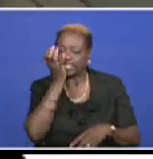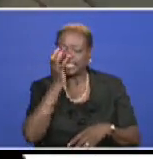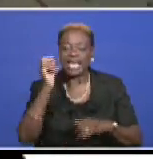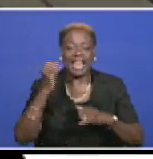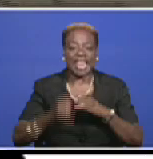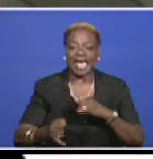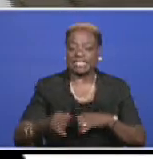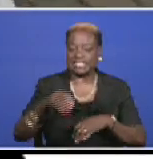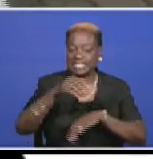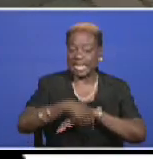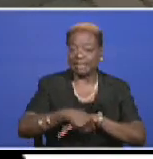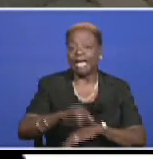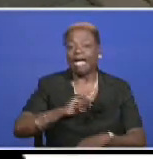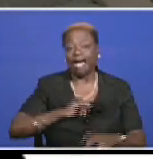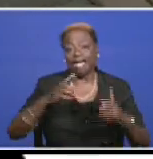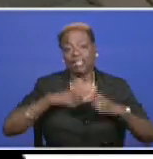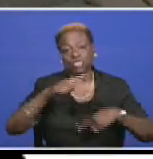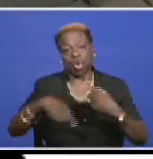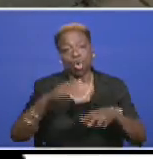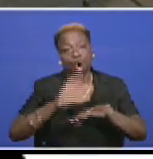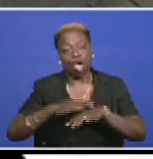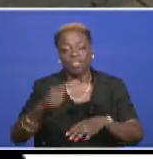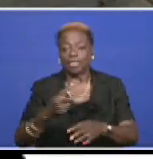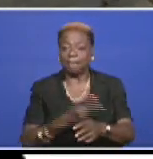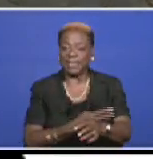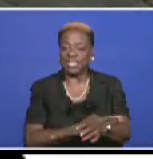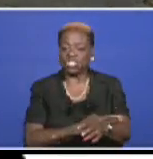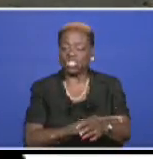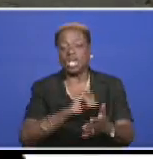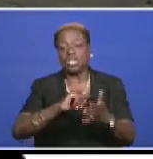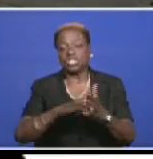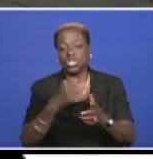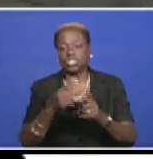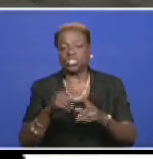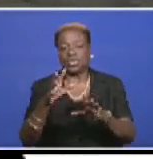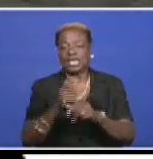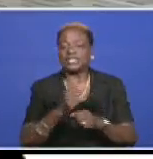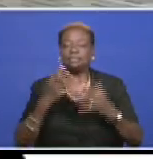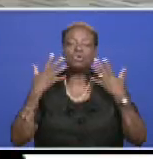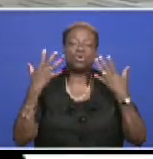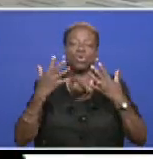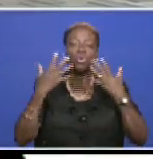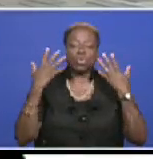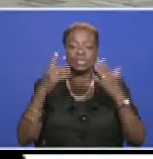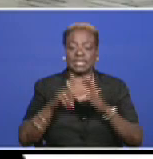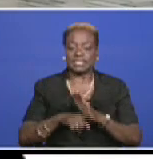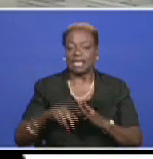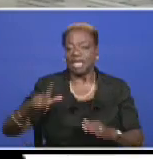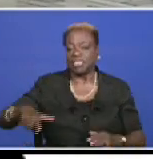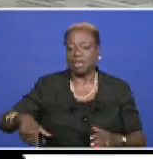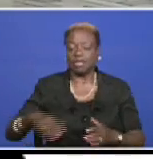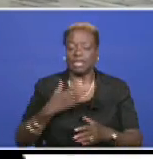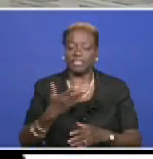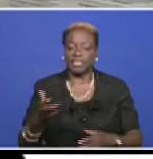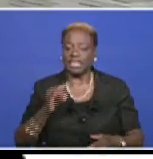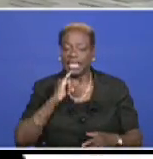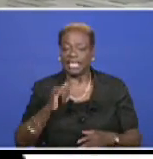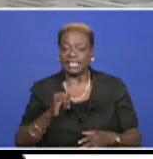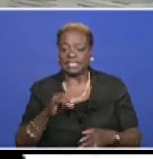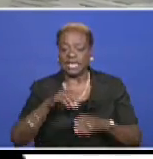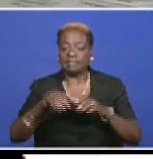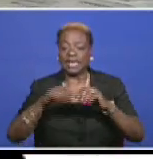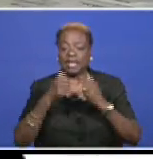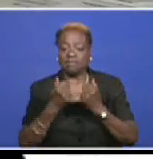beach. Just to, you know, get a little better. Coolness and the lucky thing where in my area we have a